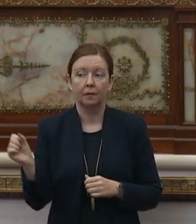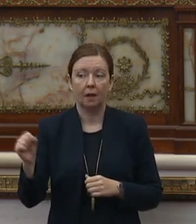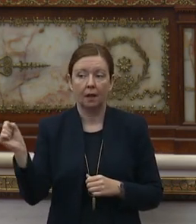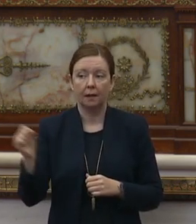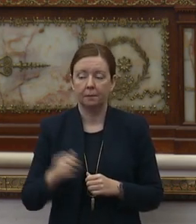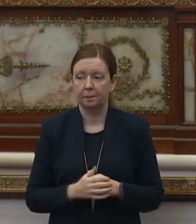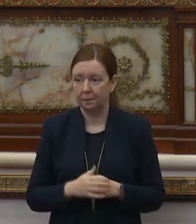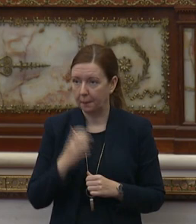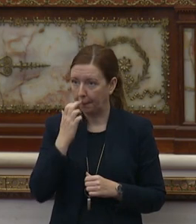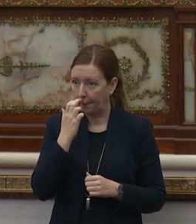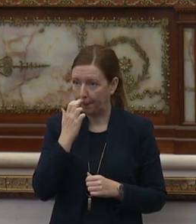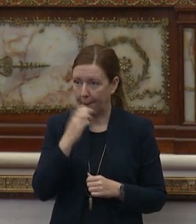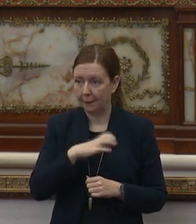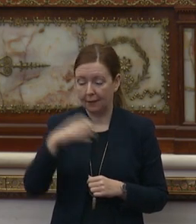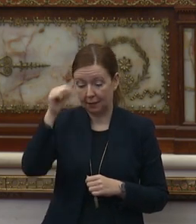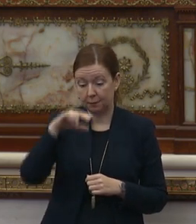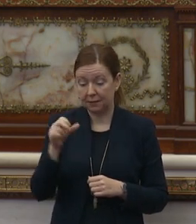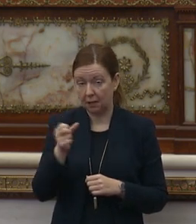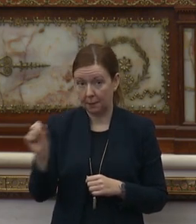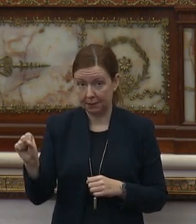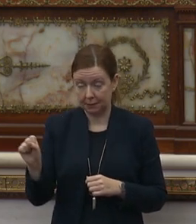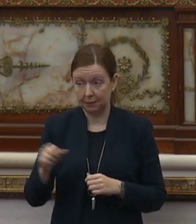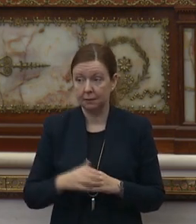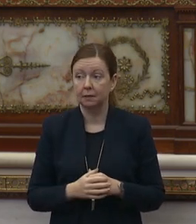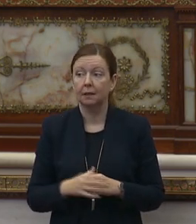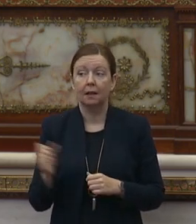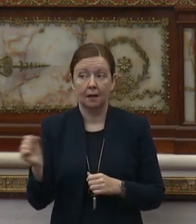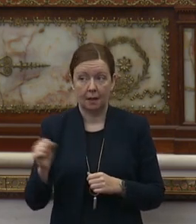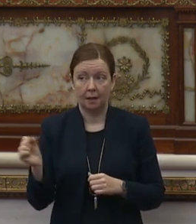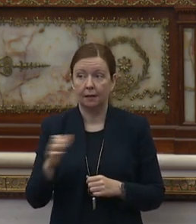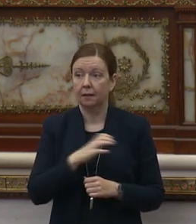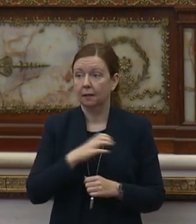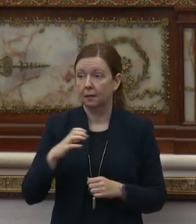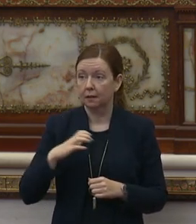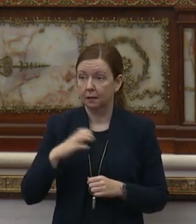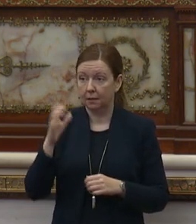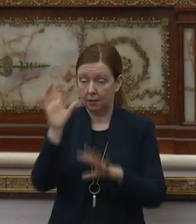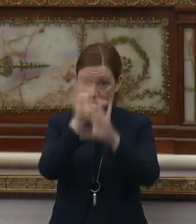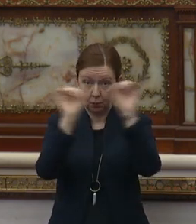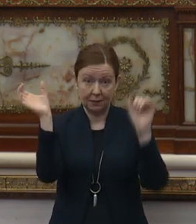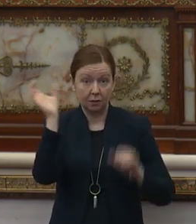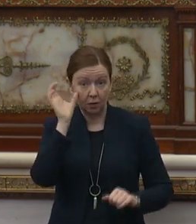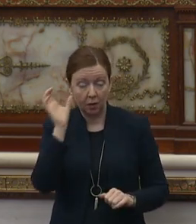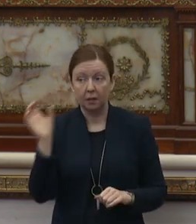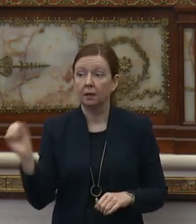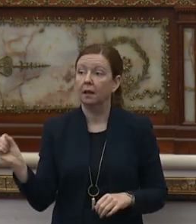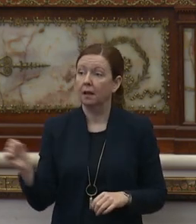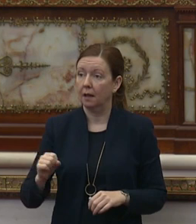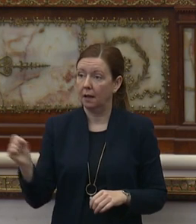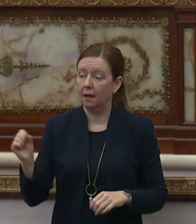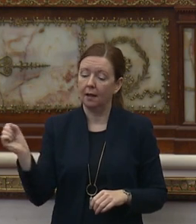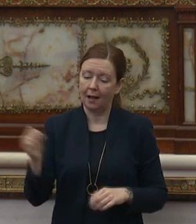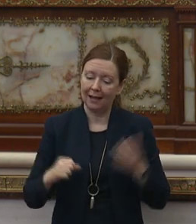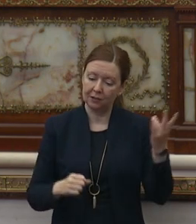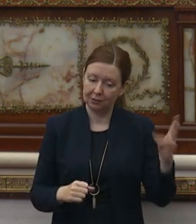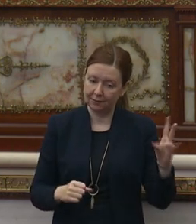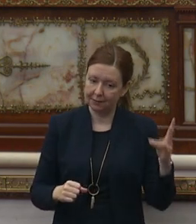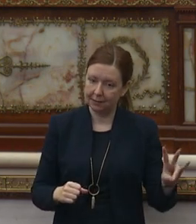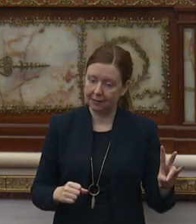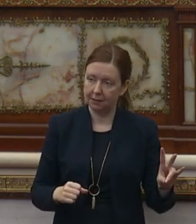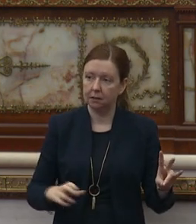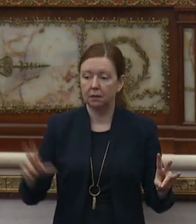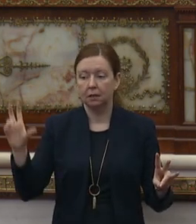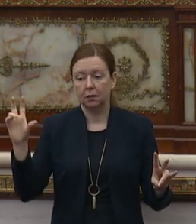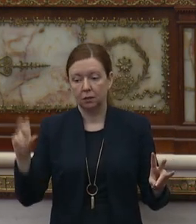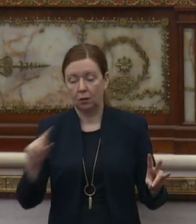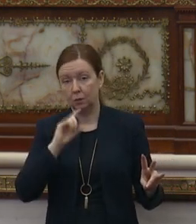Aye. Councilman Thomas? Aye. Council President Clark? Aye. The ayes are 17.